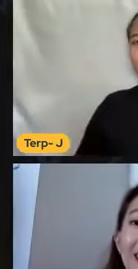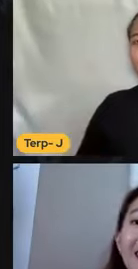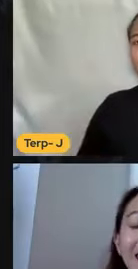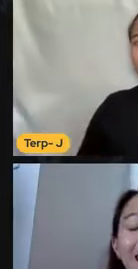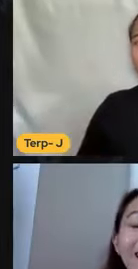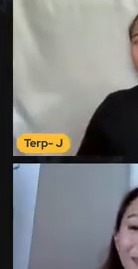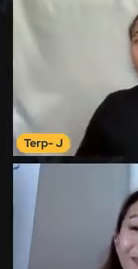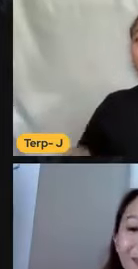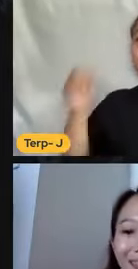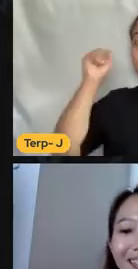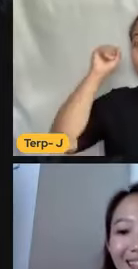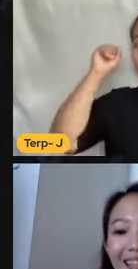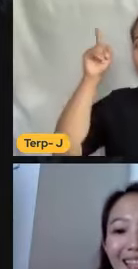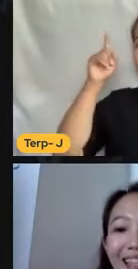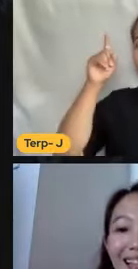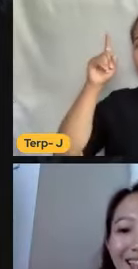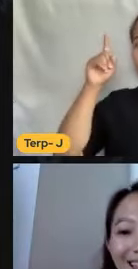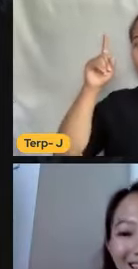1-to-1 thing.